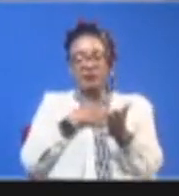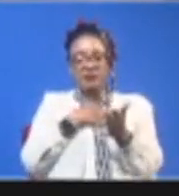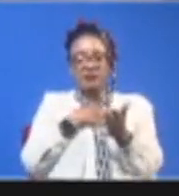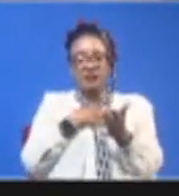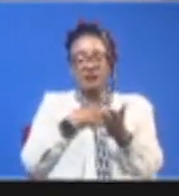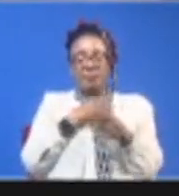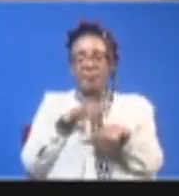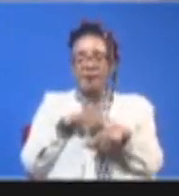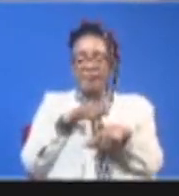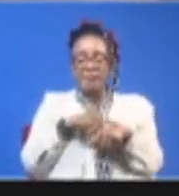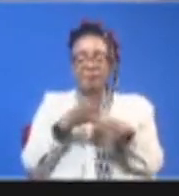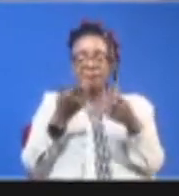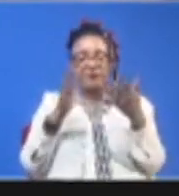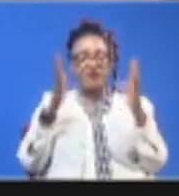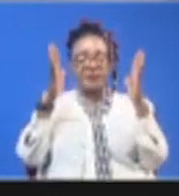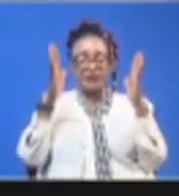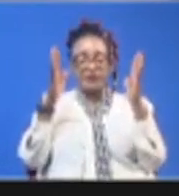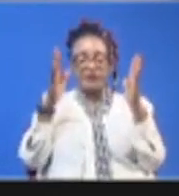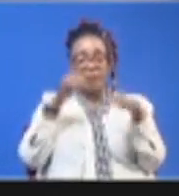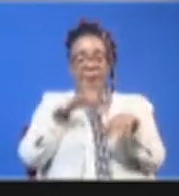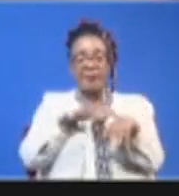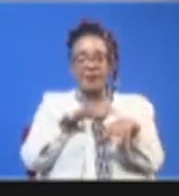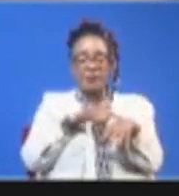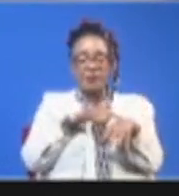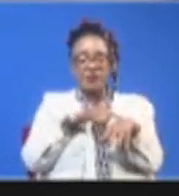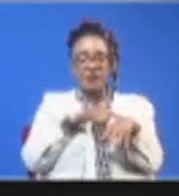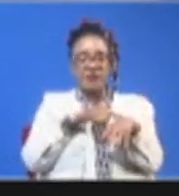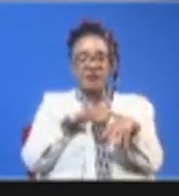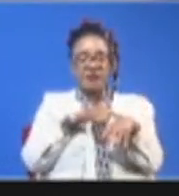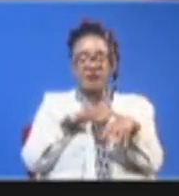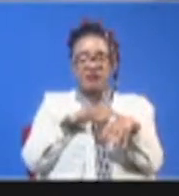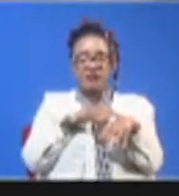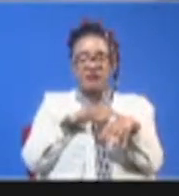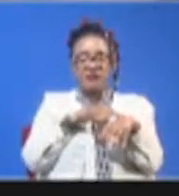this festive period is